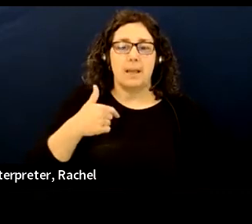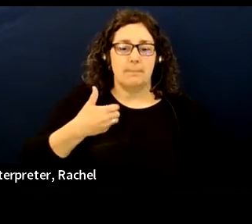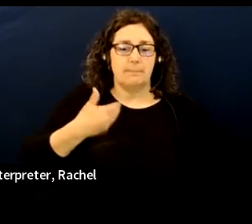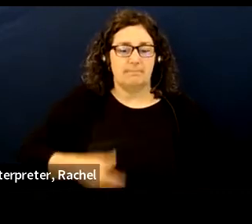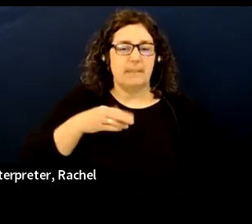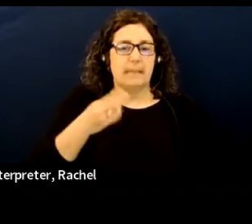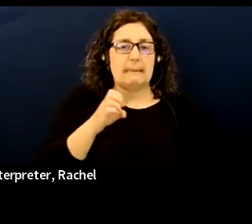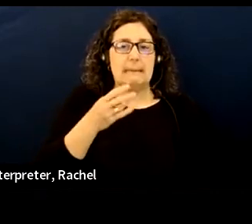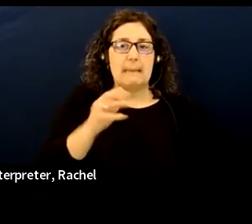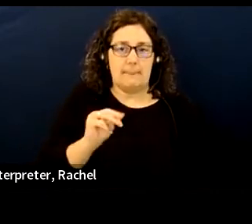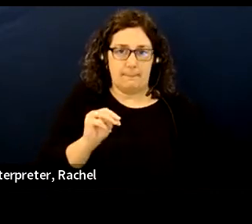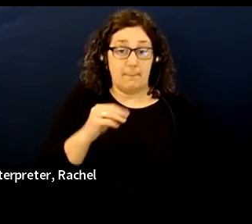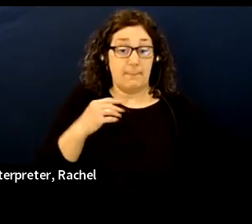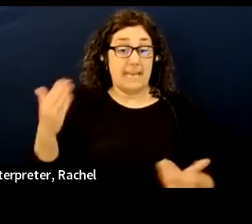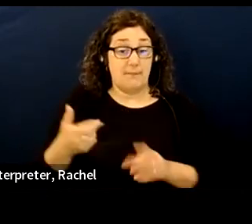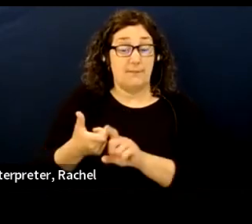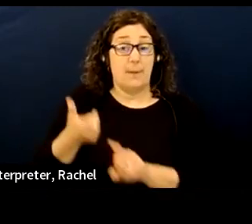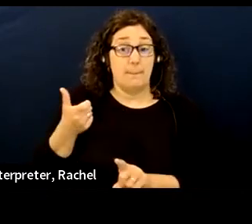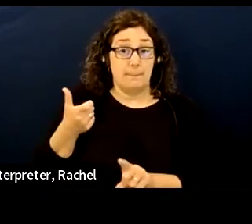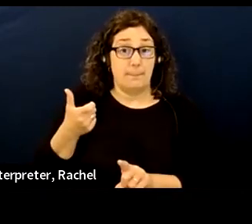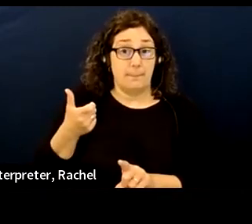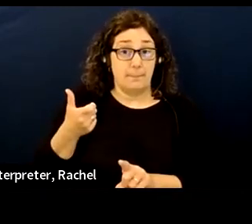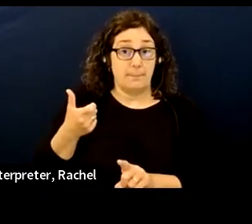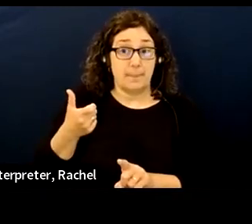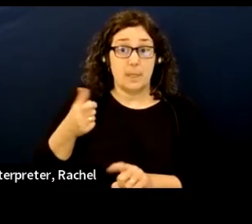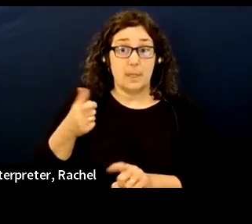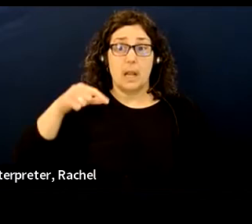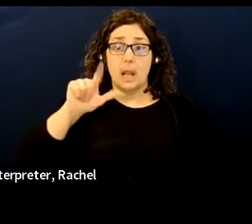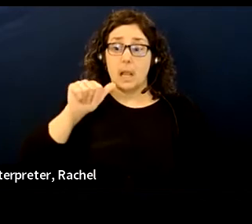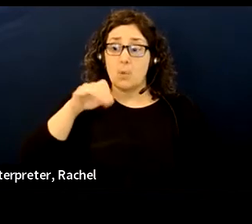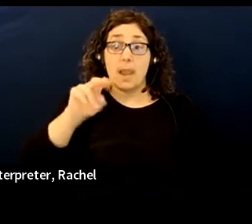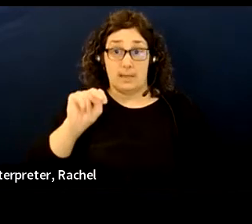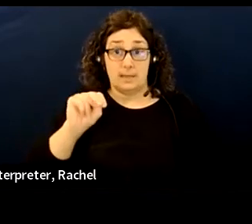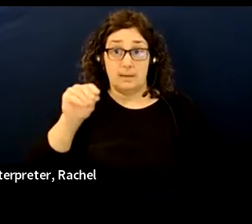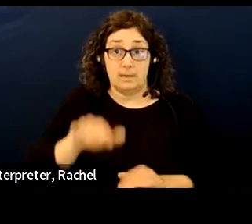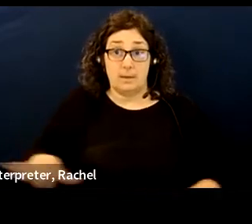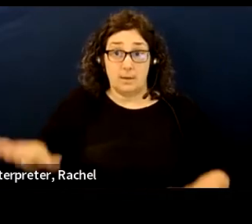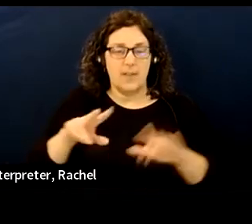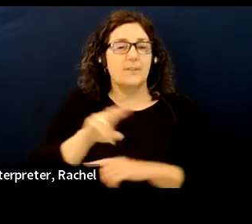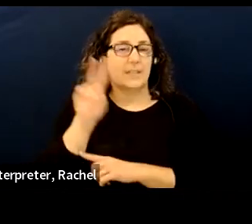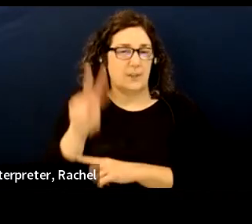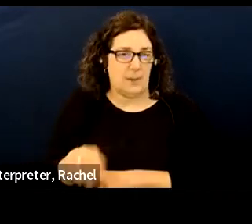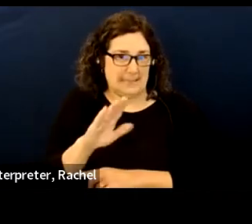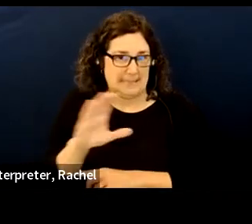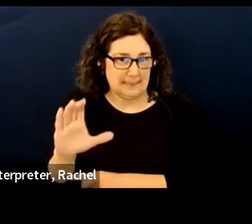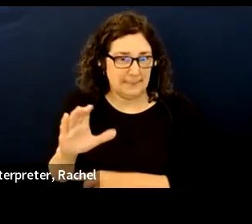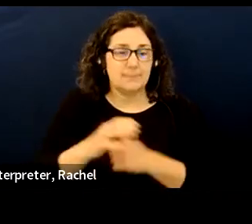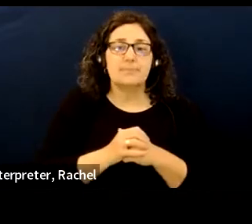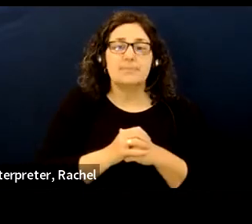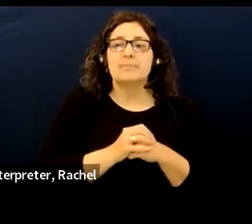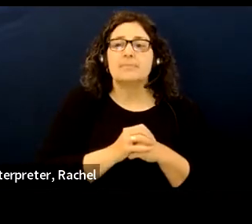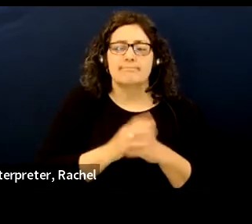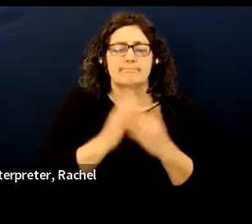pronouns. I'm currently coming to you from Lekwungen territory, otherwise known as Victoria, BC.